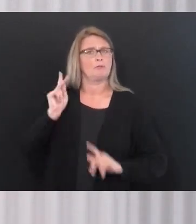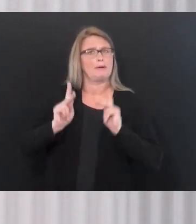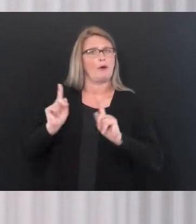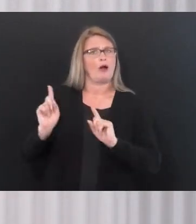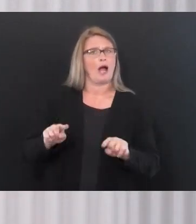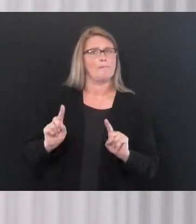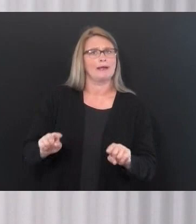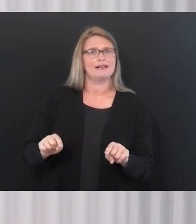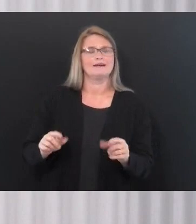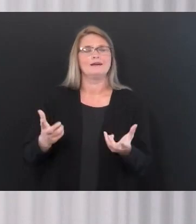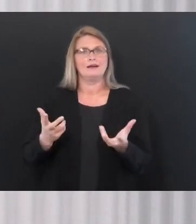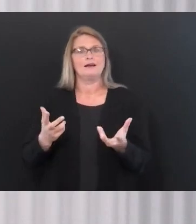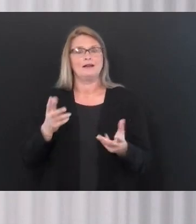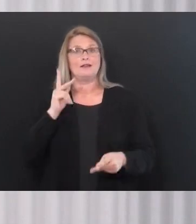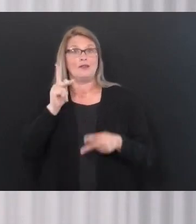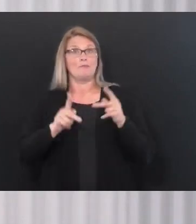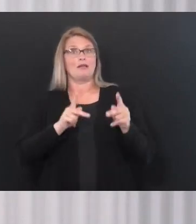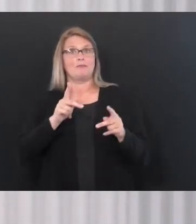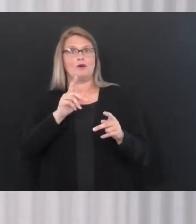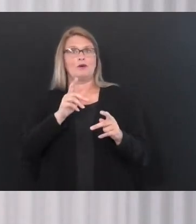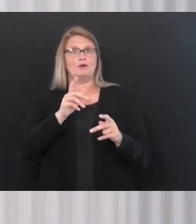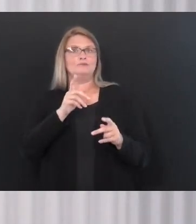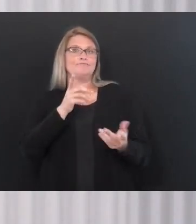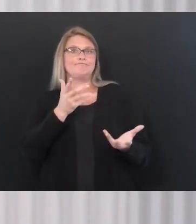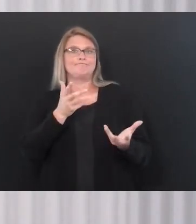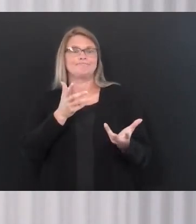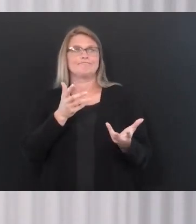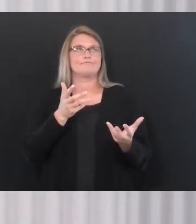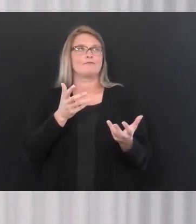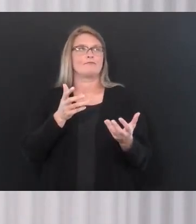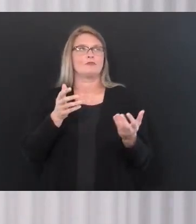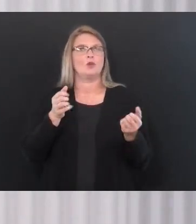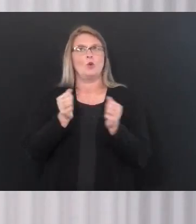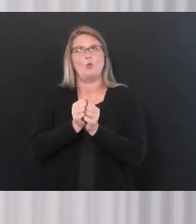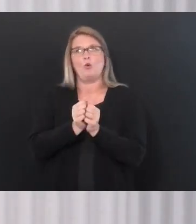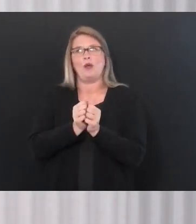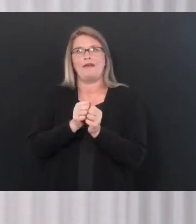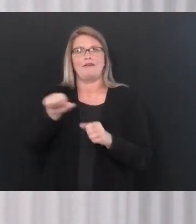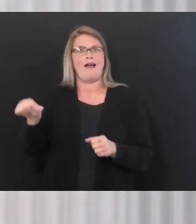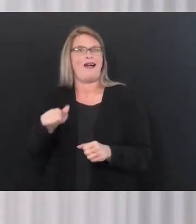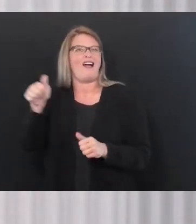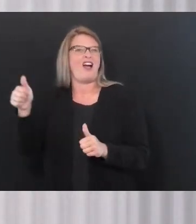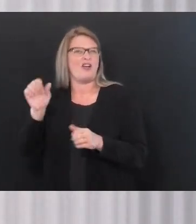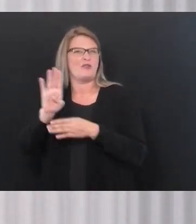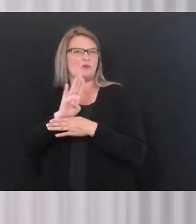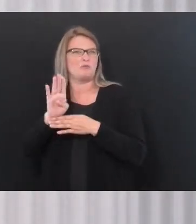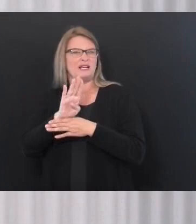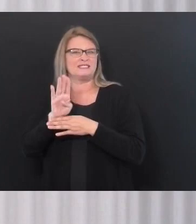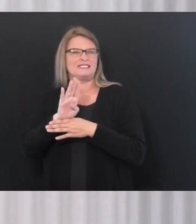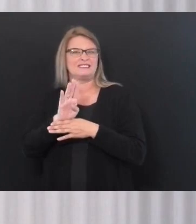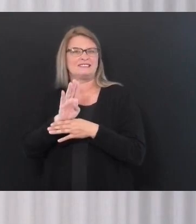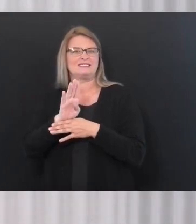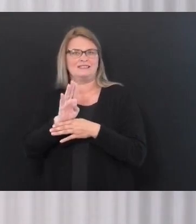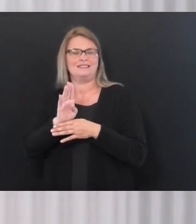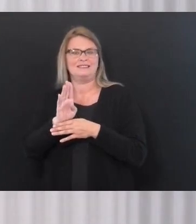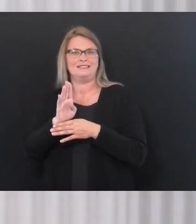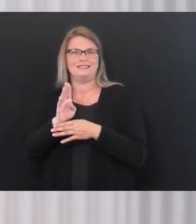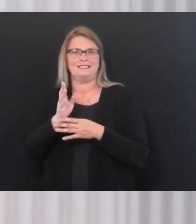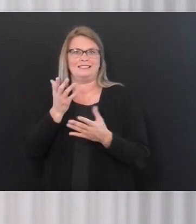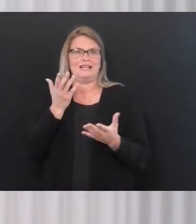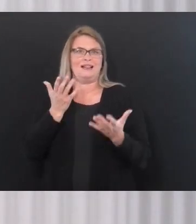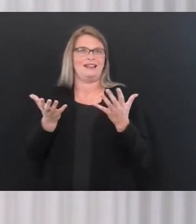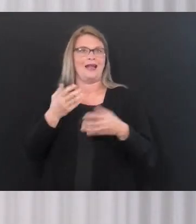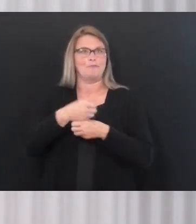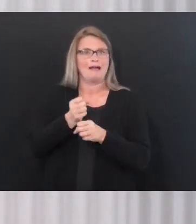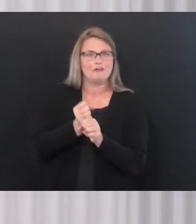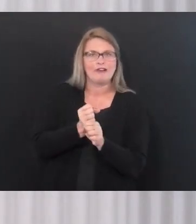are retailers of direct to some kind of other business rather than to the public, or might manufacture